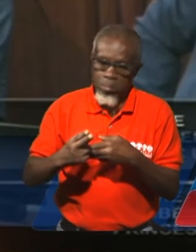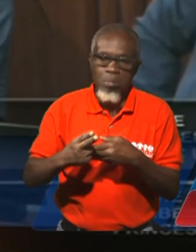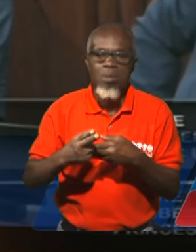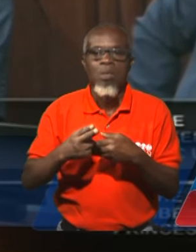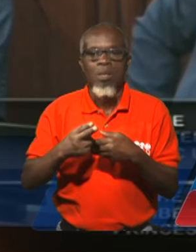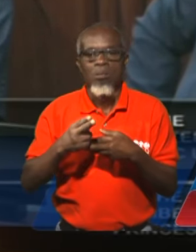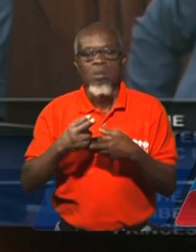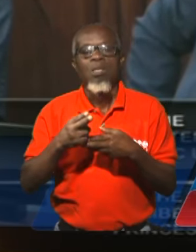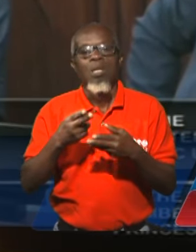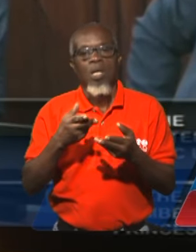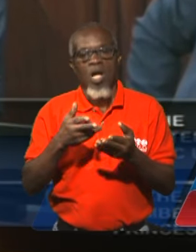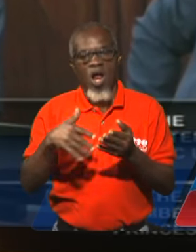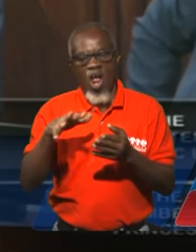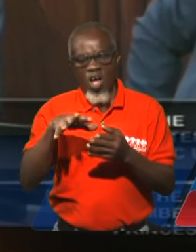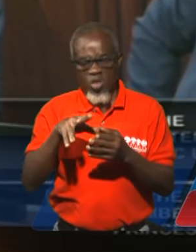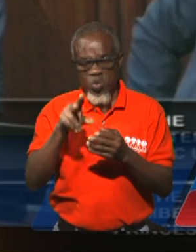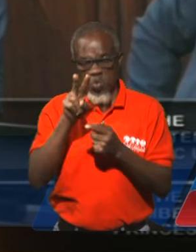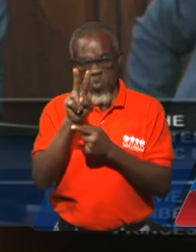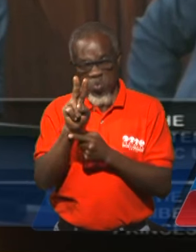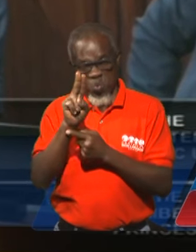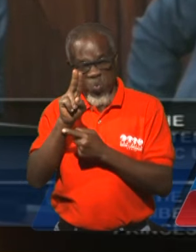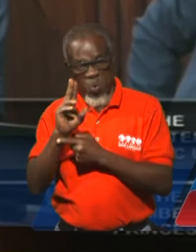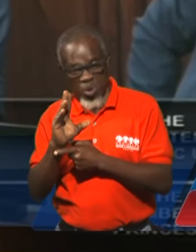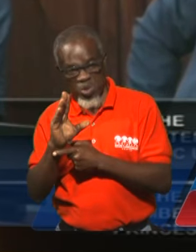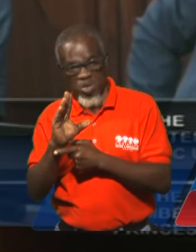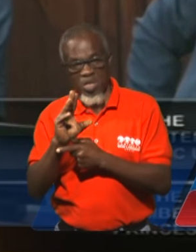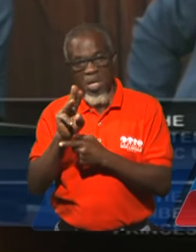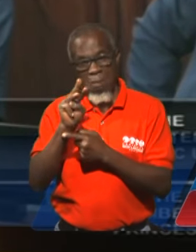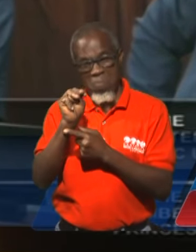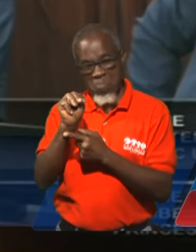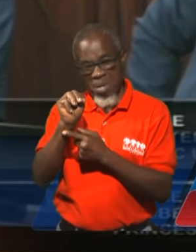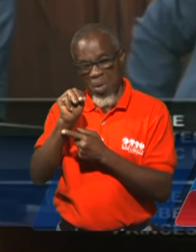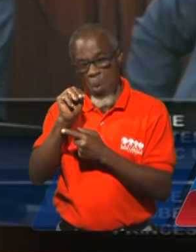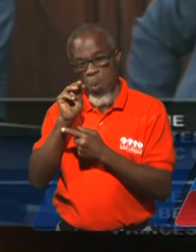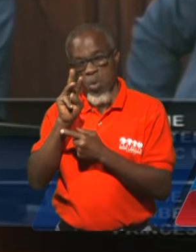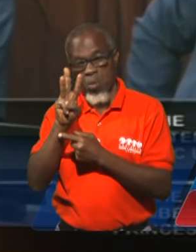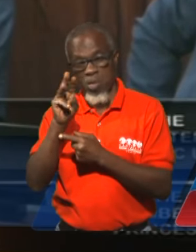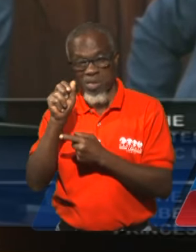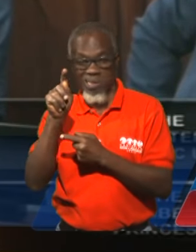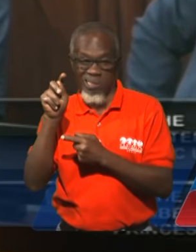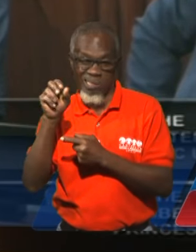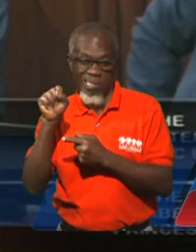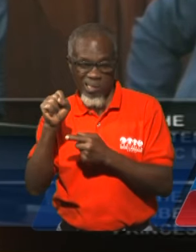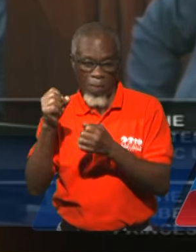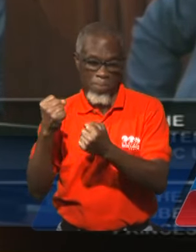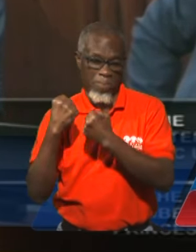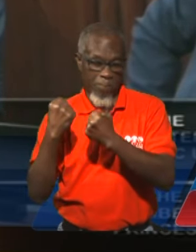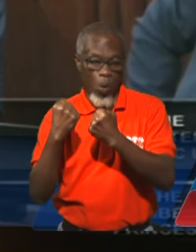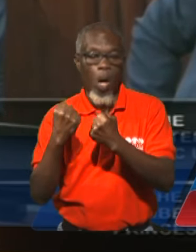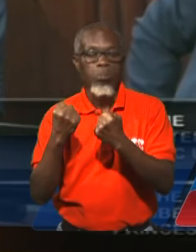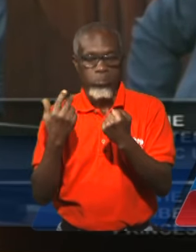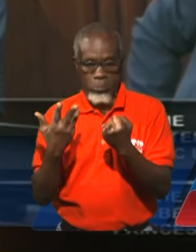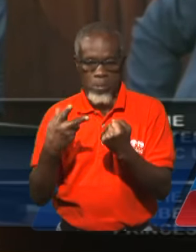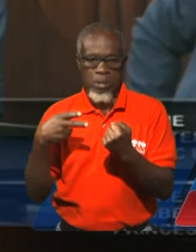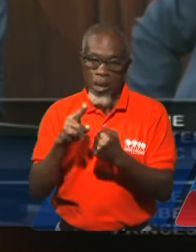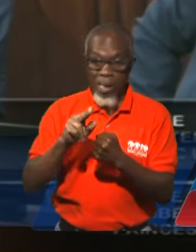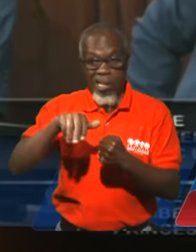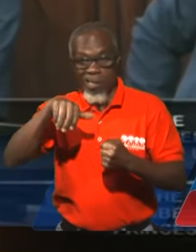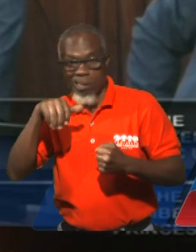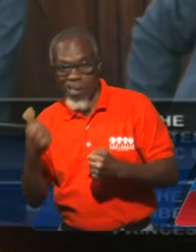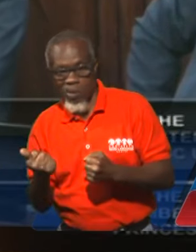approximately 240 megawatts of power. During the same period, Contour Global Trinity